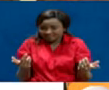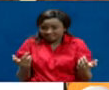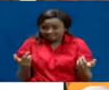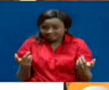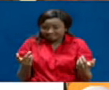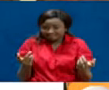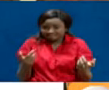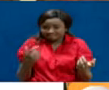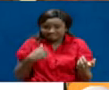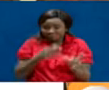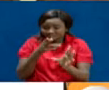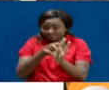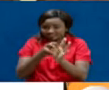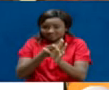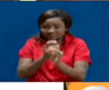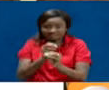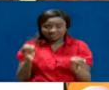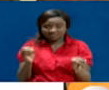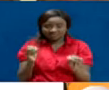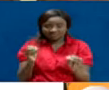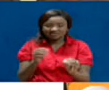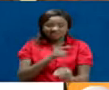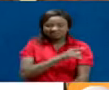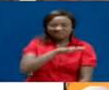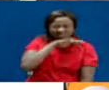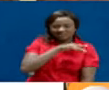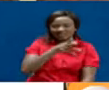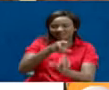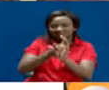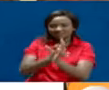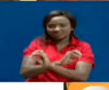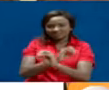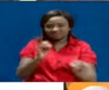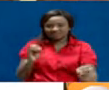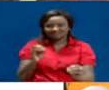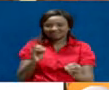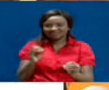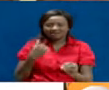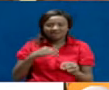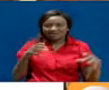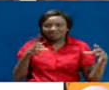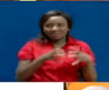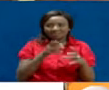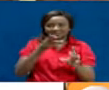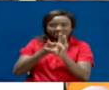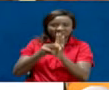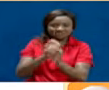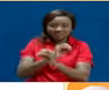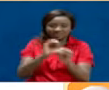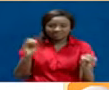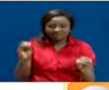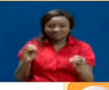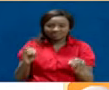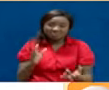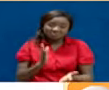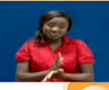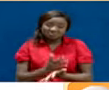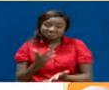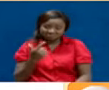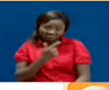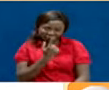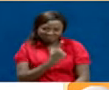and we didn't participate, or he did not participate, or our party did not participate in that, it was just the